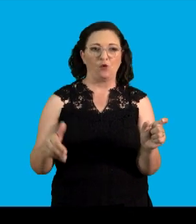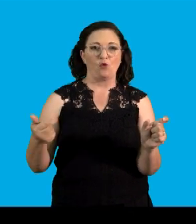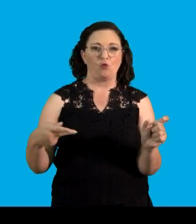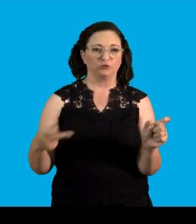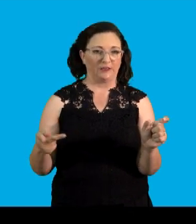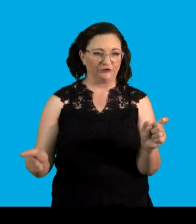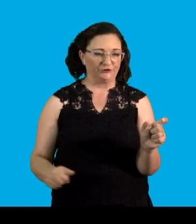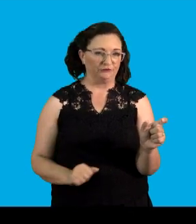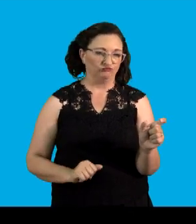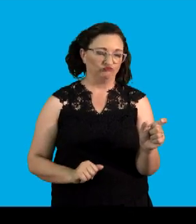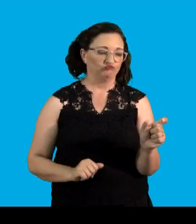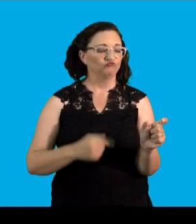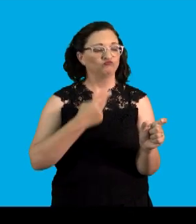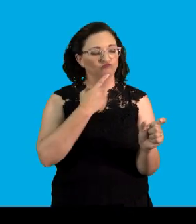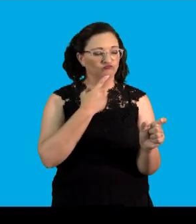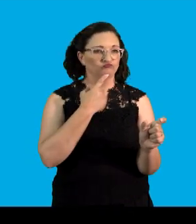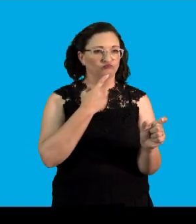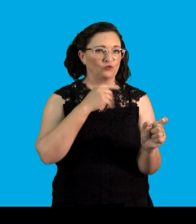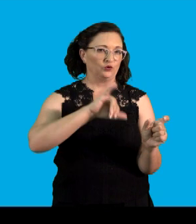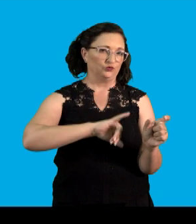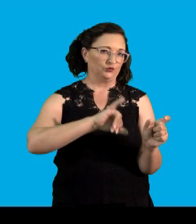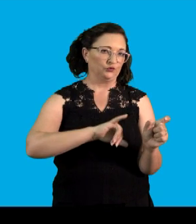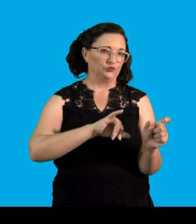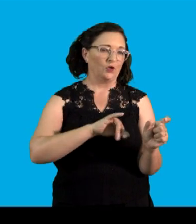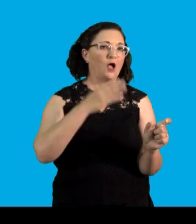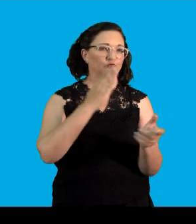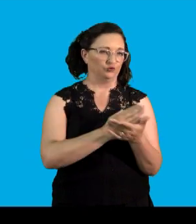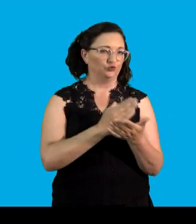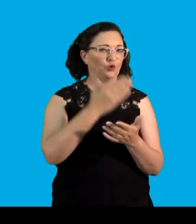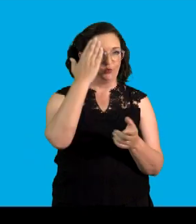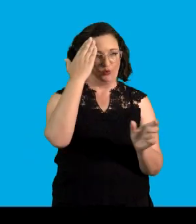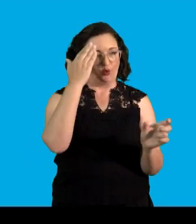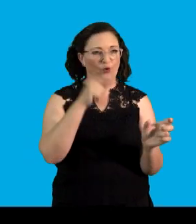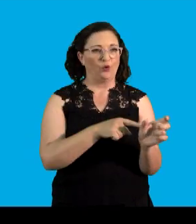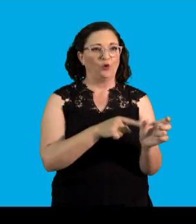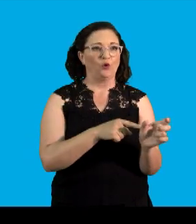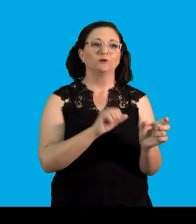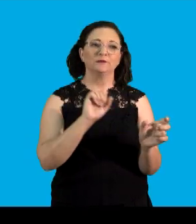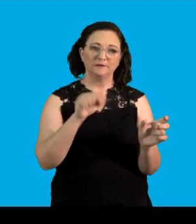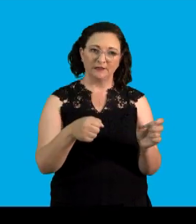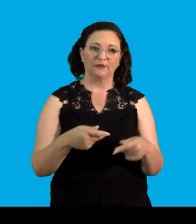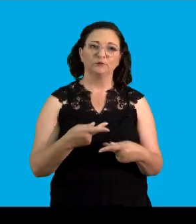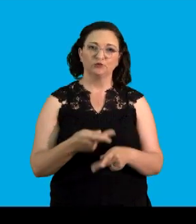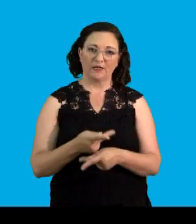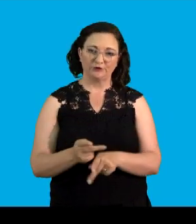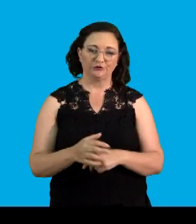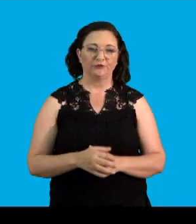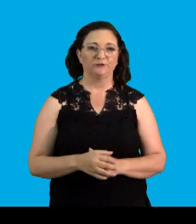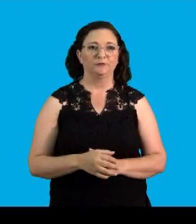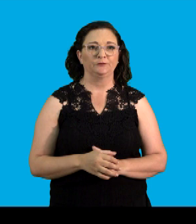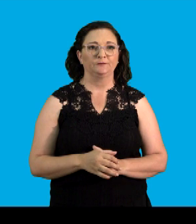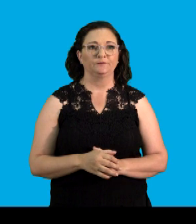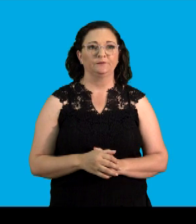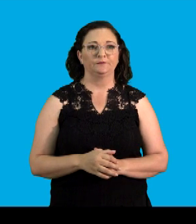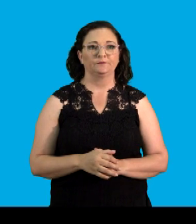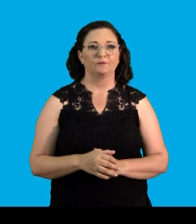production? So I'm sure you've got the right answer. Yes, the correct answer is production. So what do you do now?